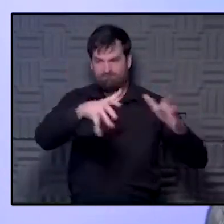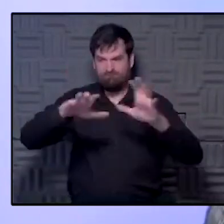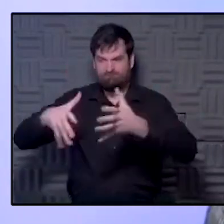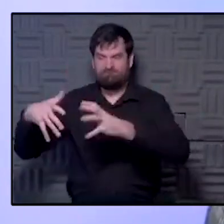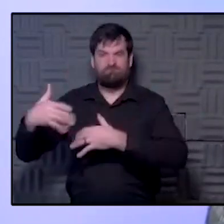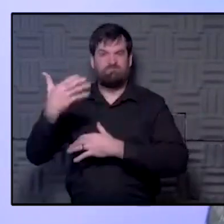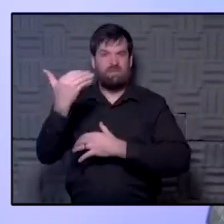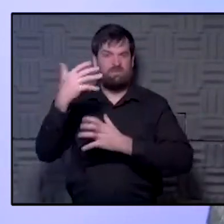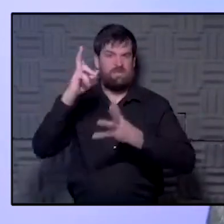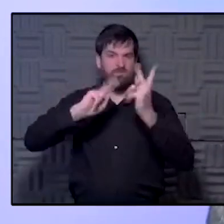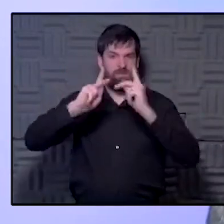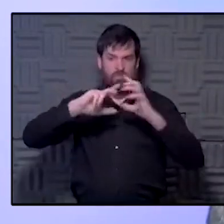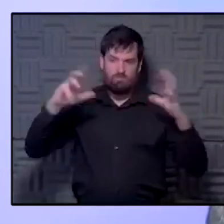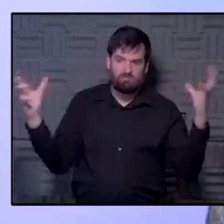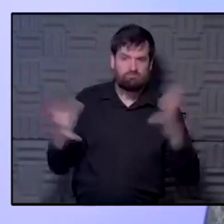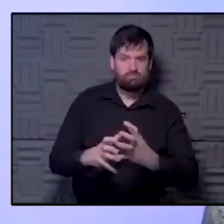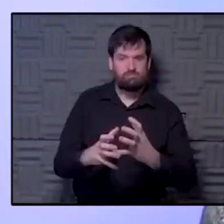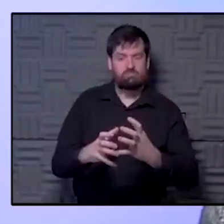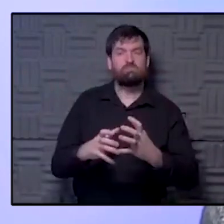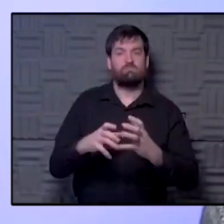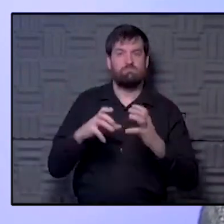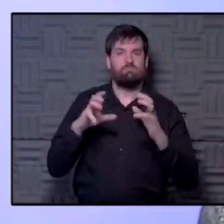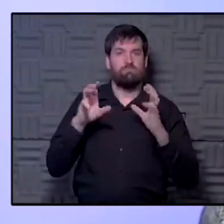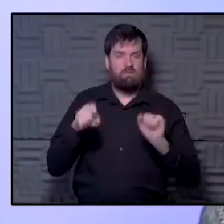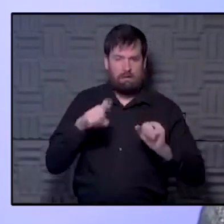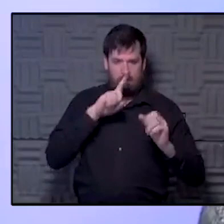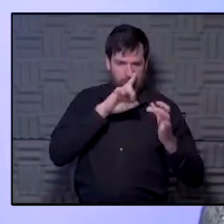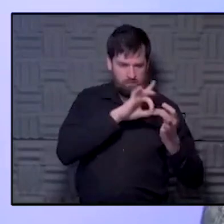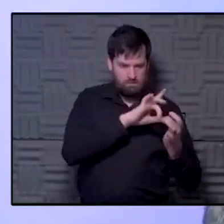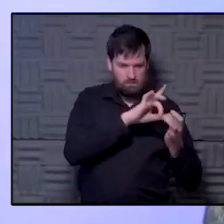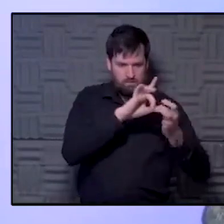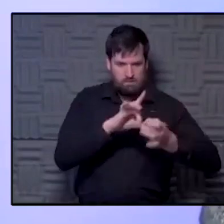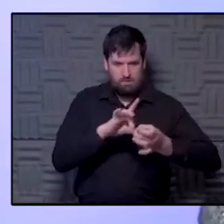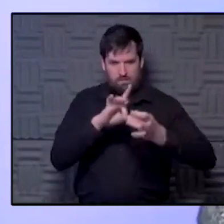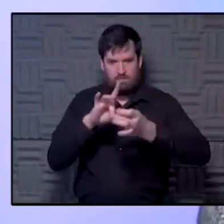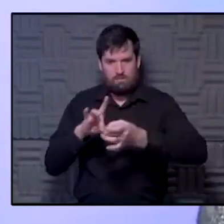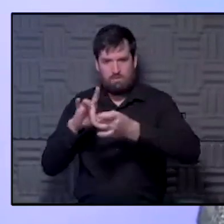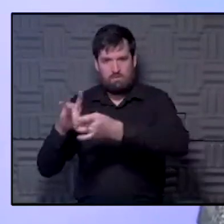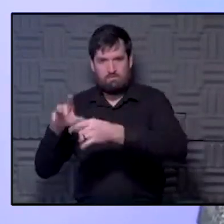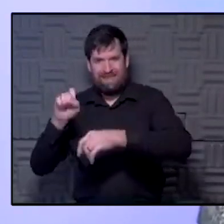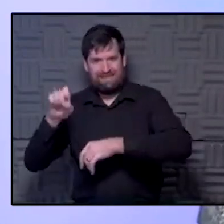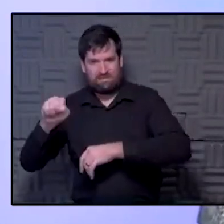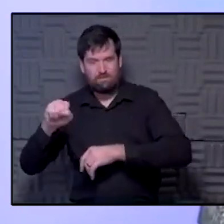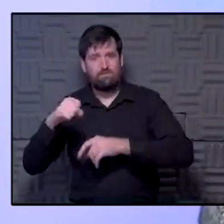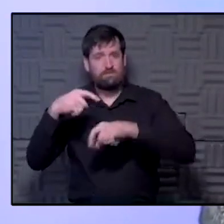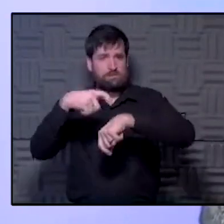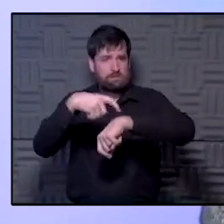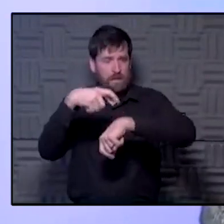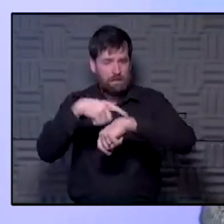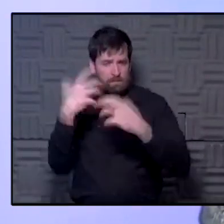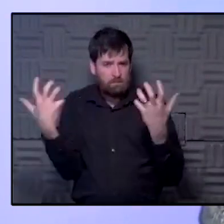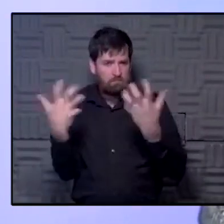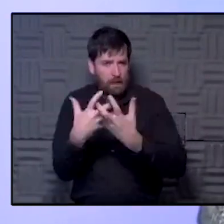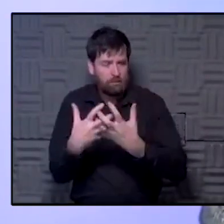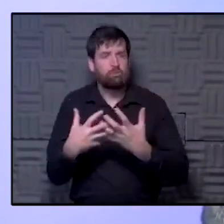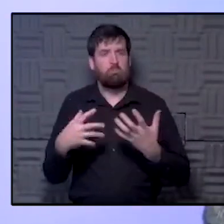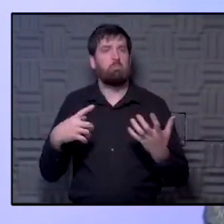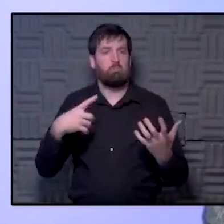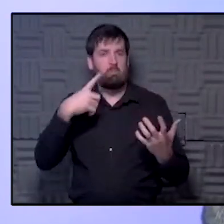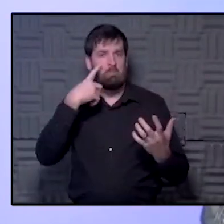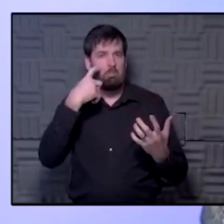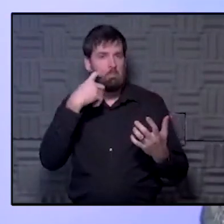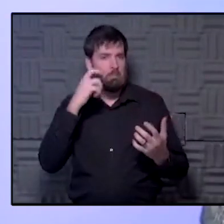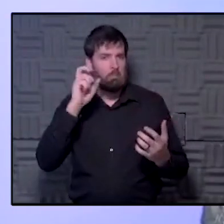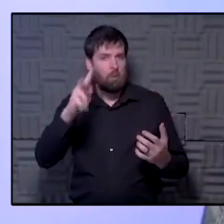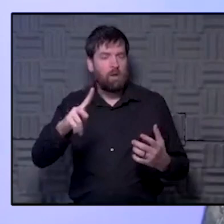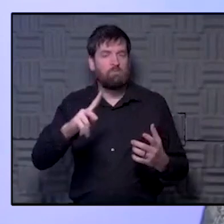extended family members was together, and we can connect cases and the timing seems appropriate, then we think, okay, it's